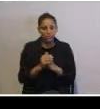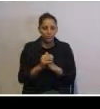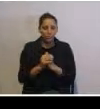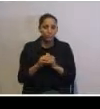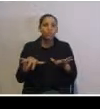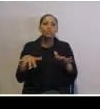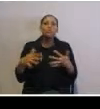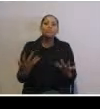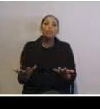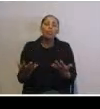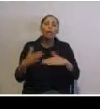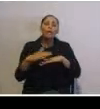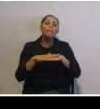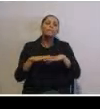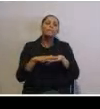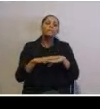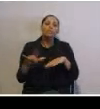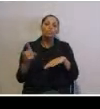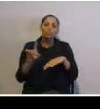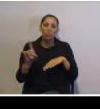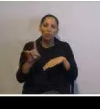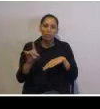So basically, this